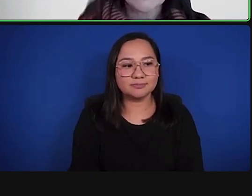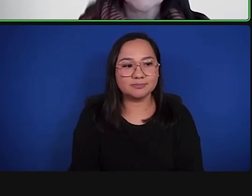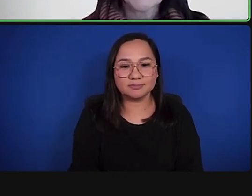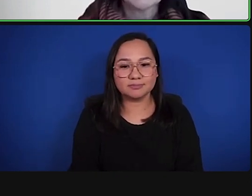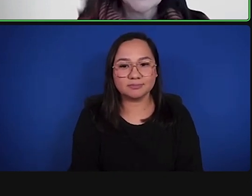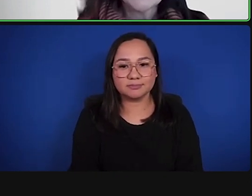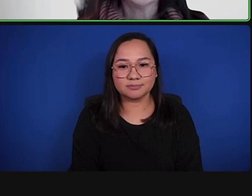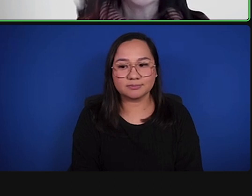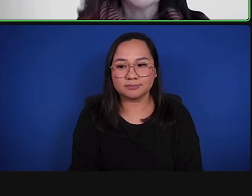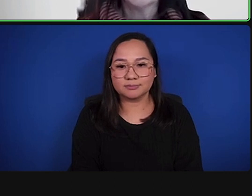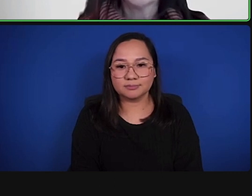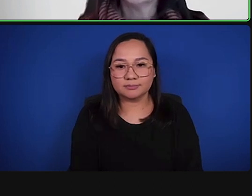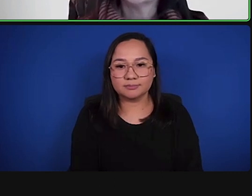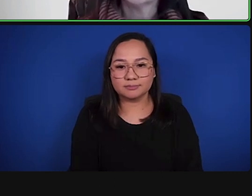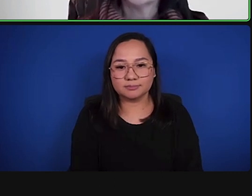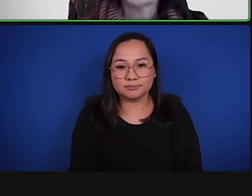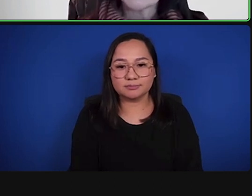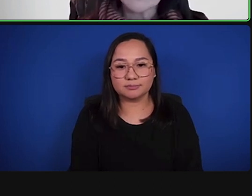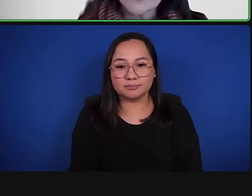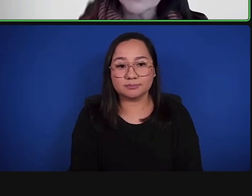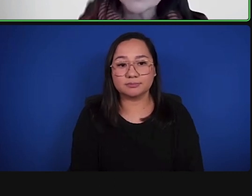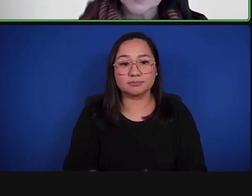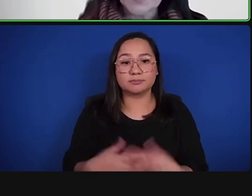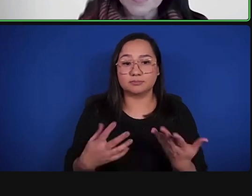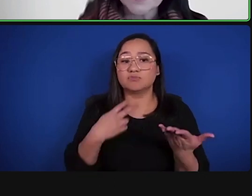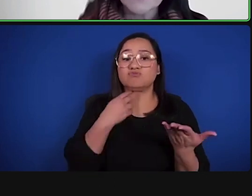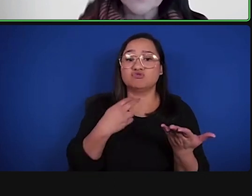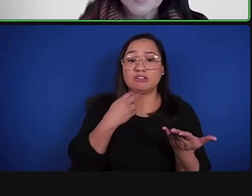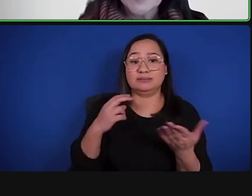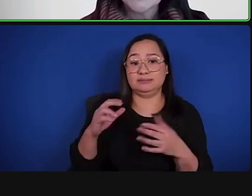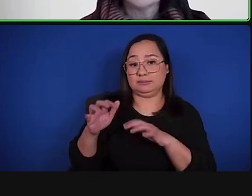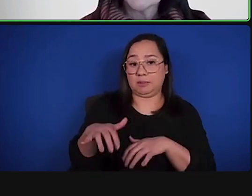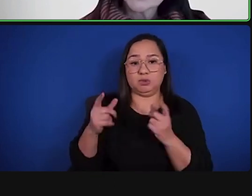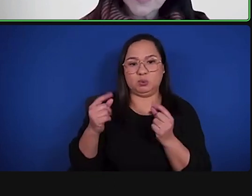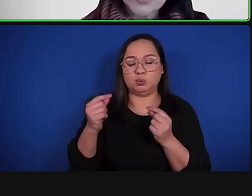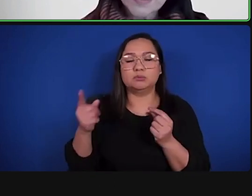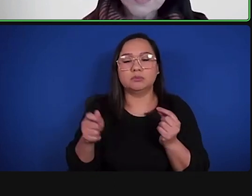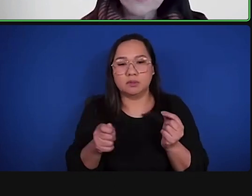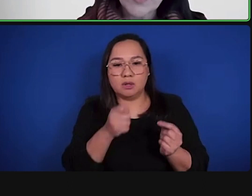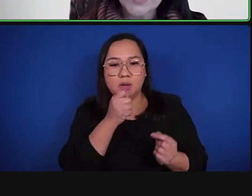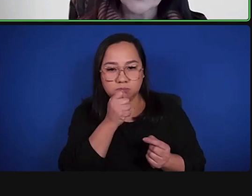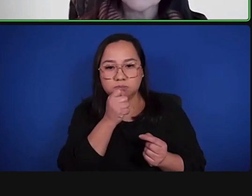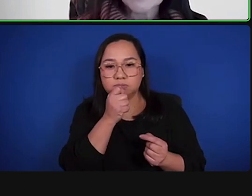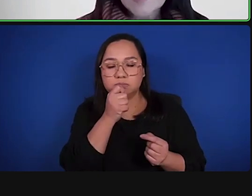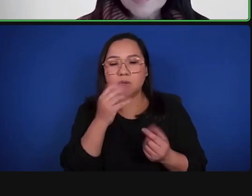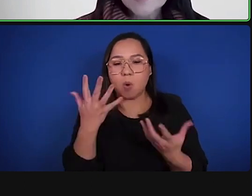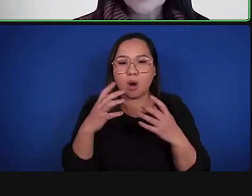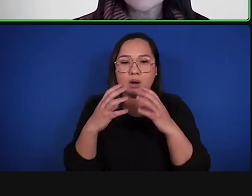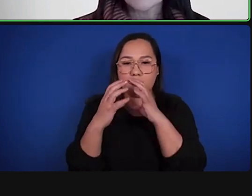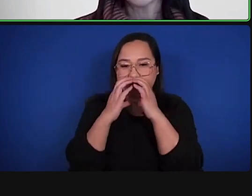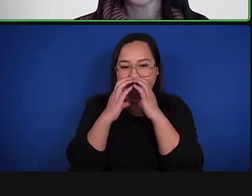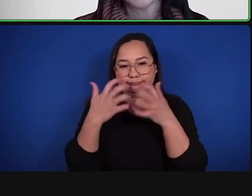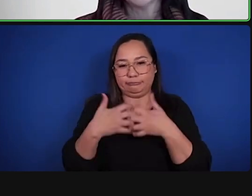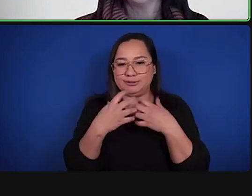Voice captioners, they speak into a microphone or a steno mask, and their specialized software recognizes